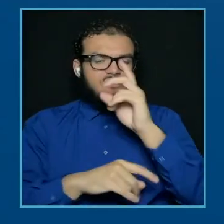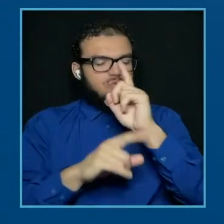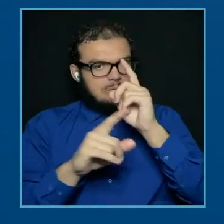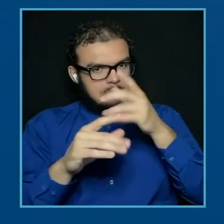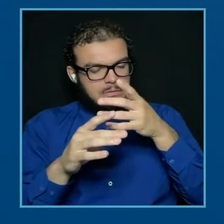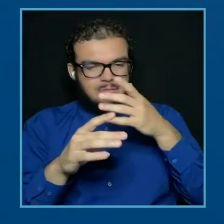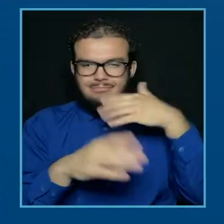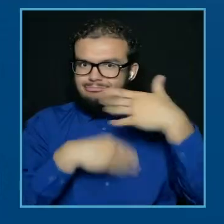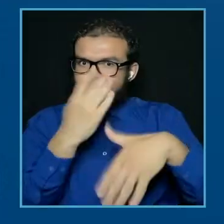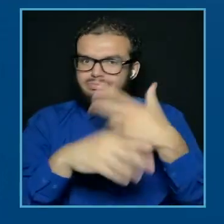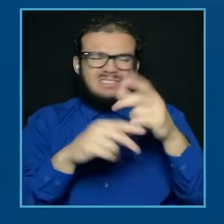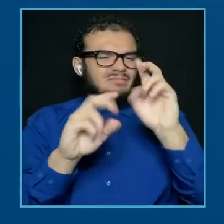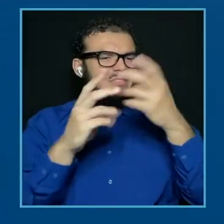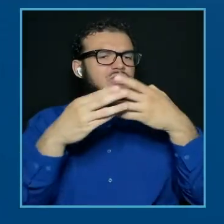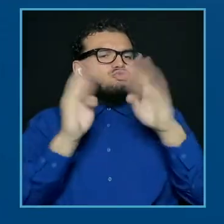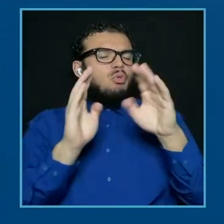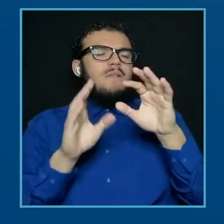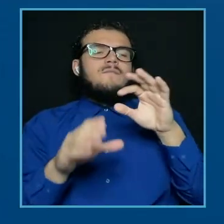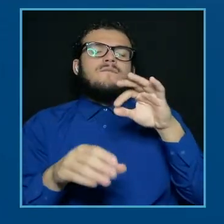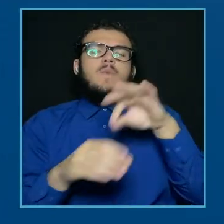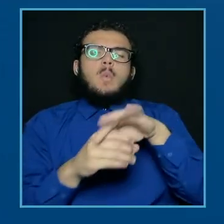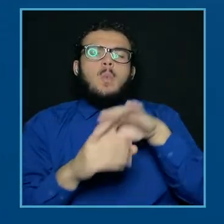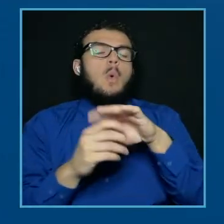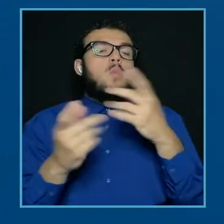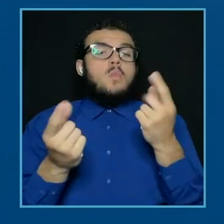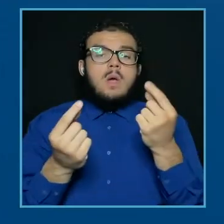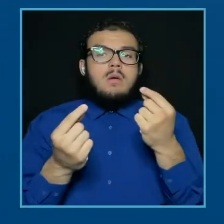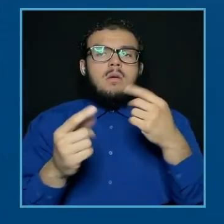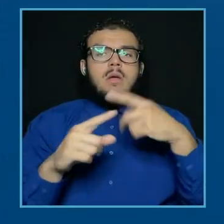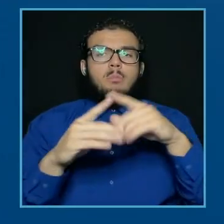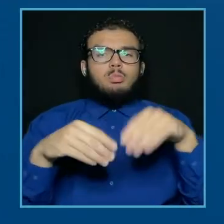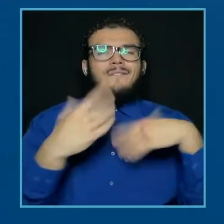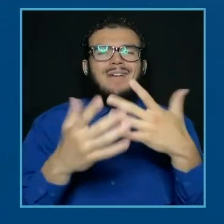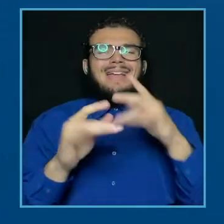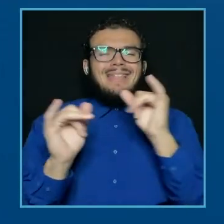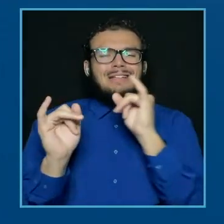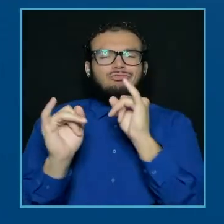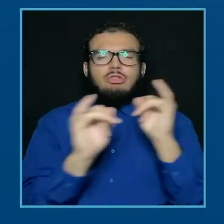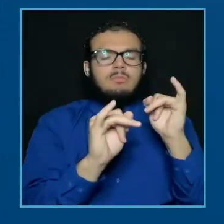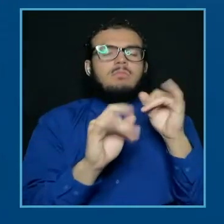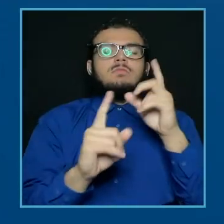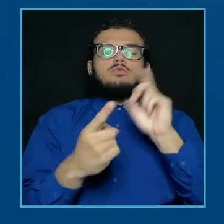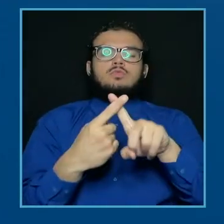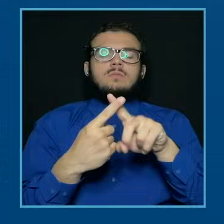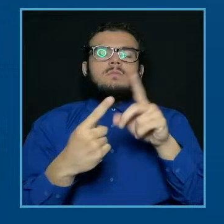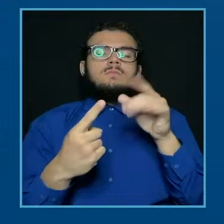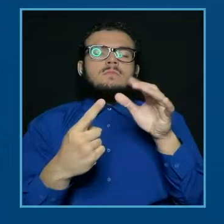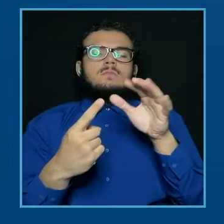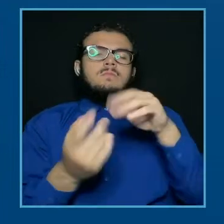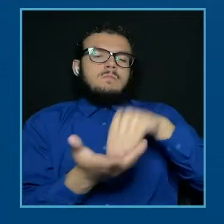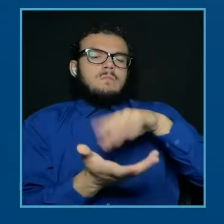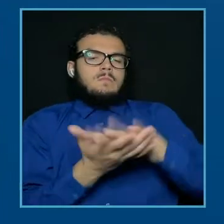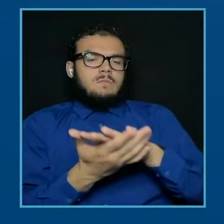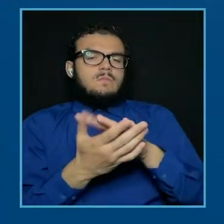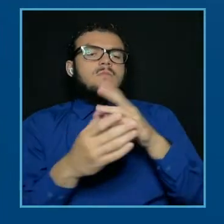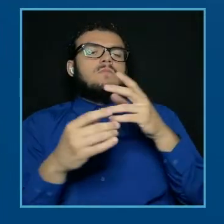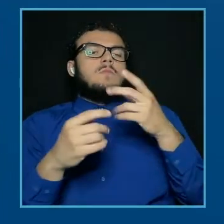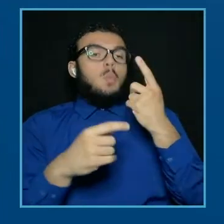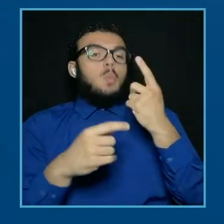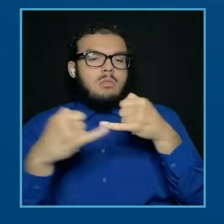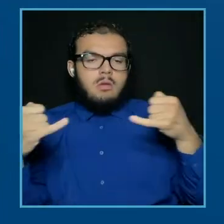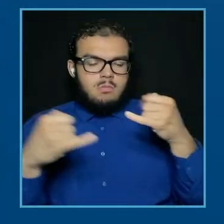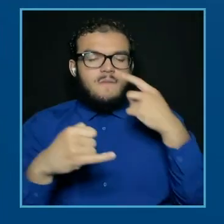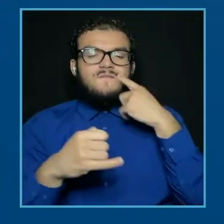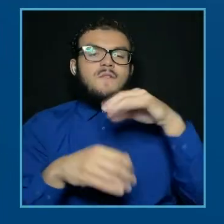a general vote, would have been to provide that instruction to put on one line the vote for the